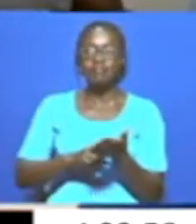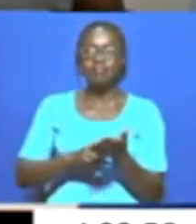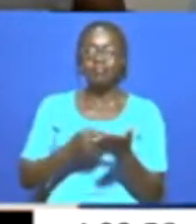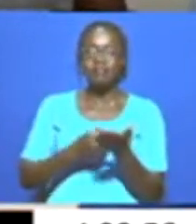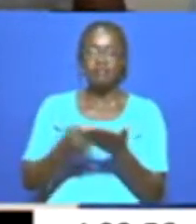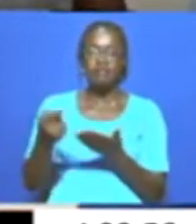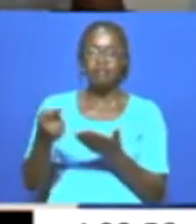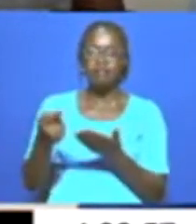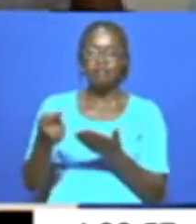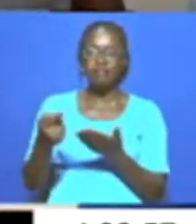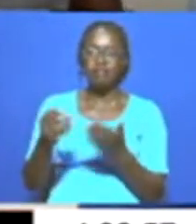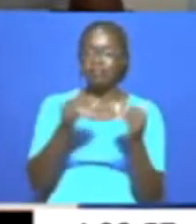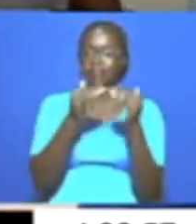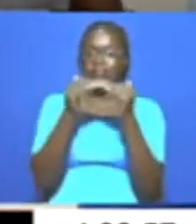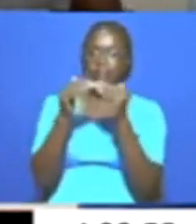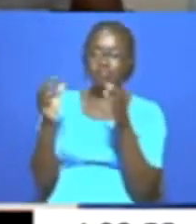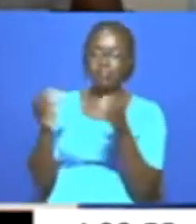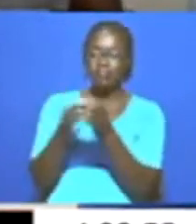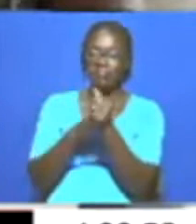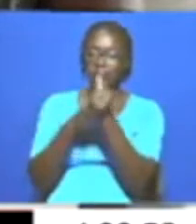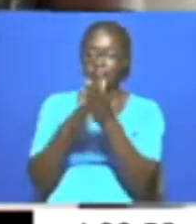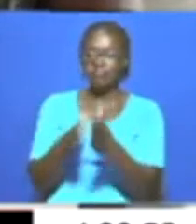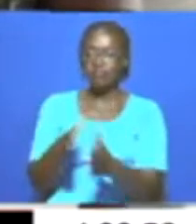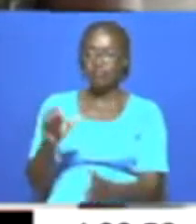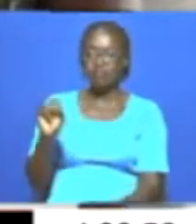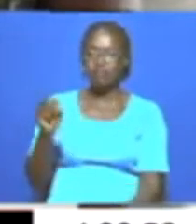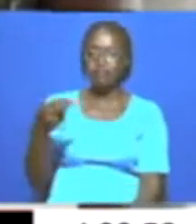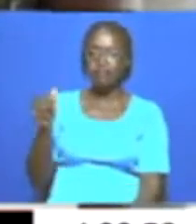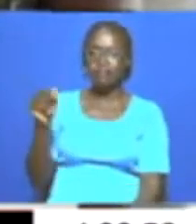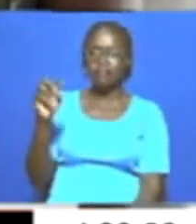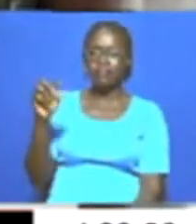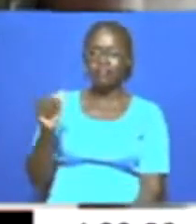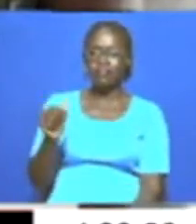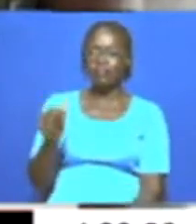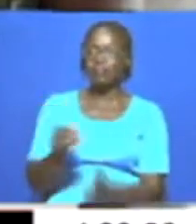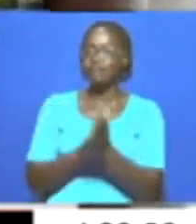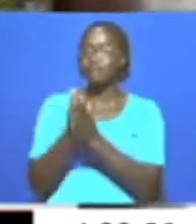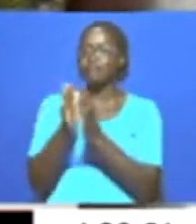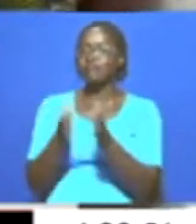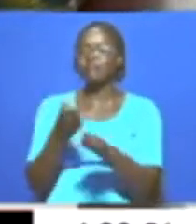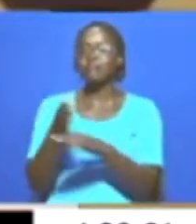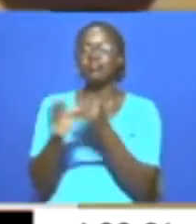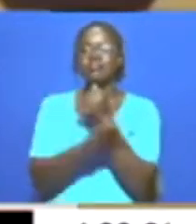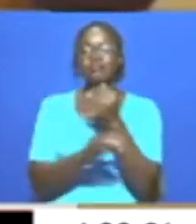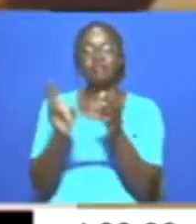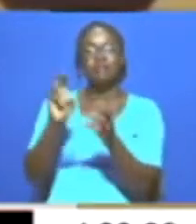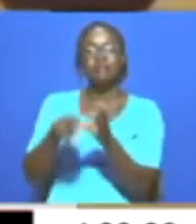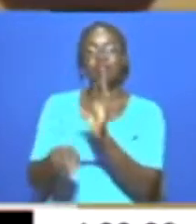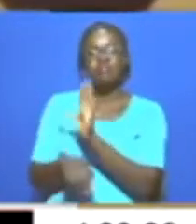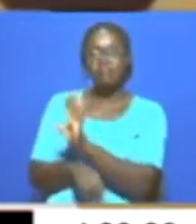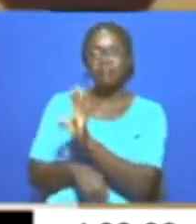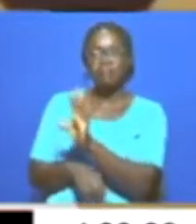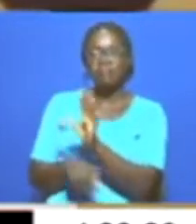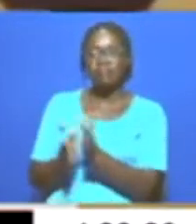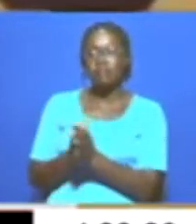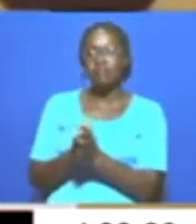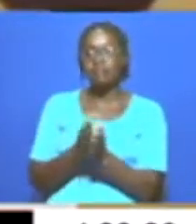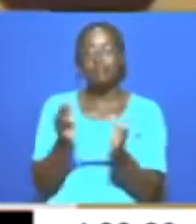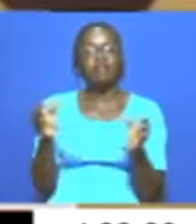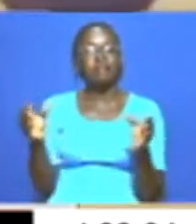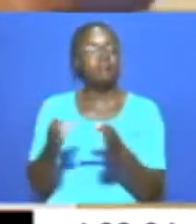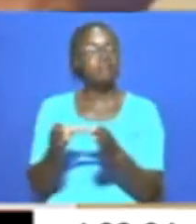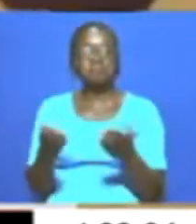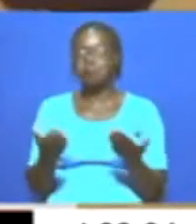the Equitable Party leader Gilbert Shanga has called upon aspirants across the country to join the party. You are in another party